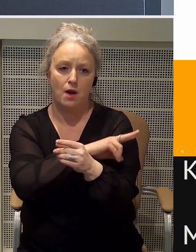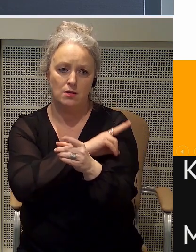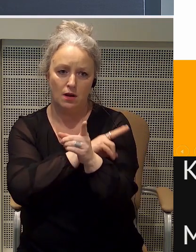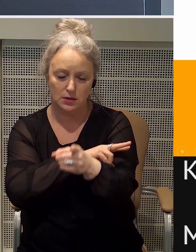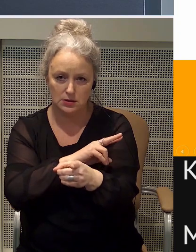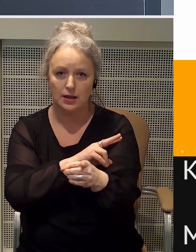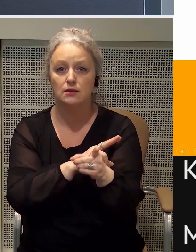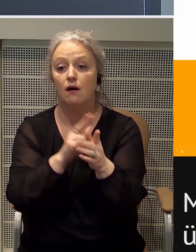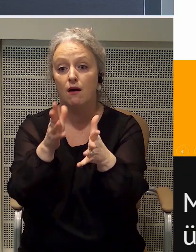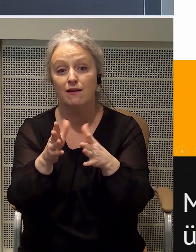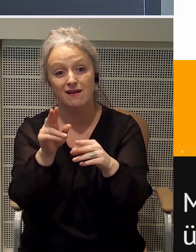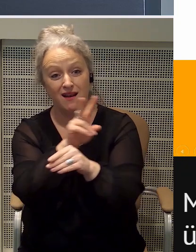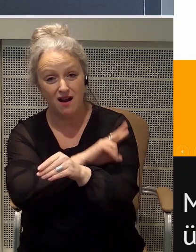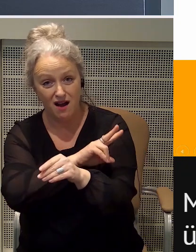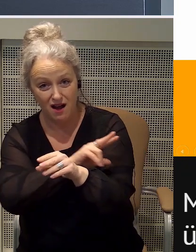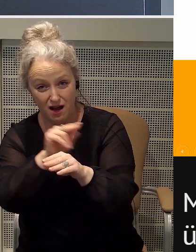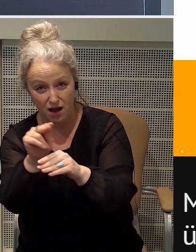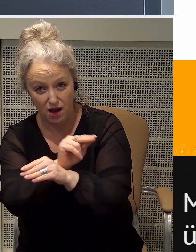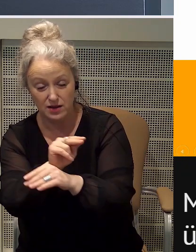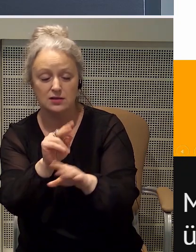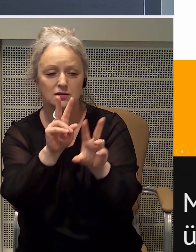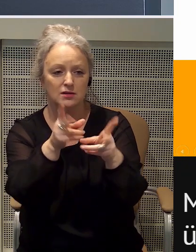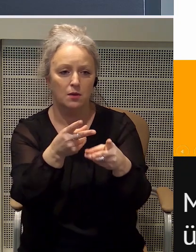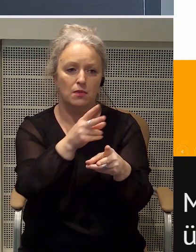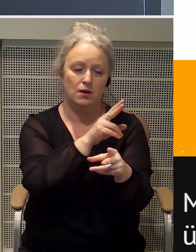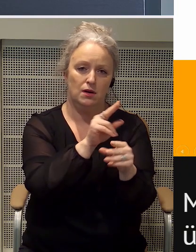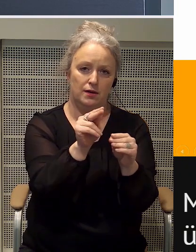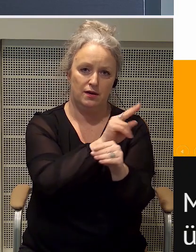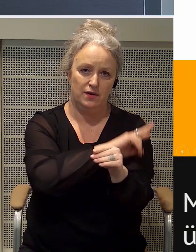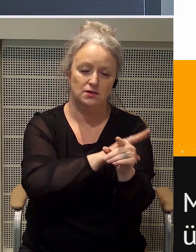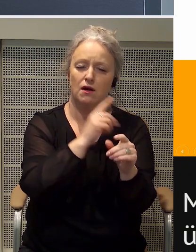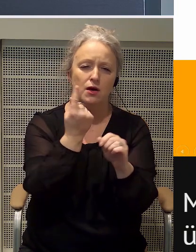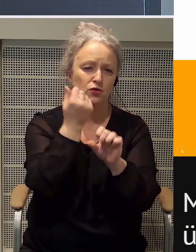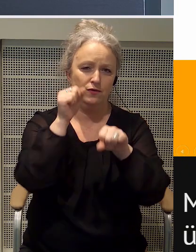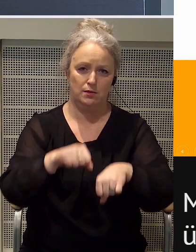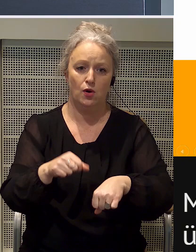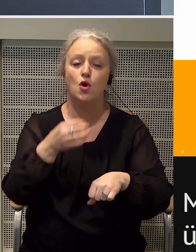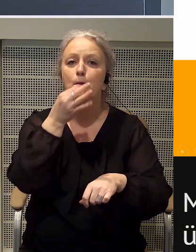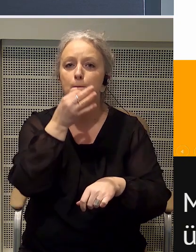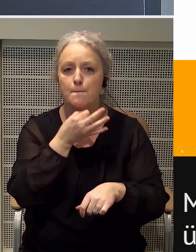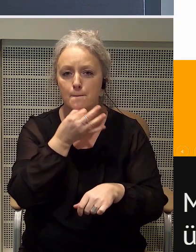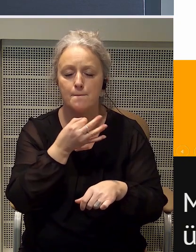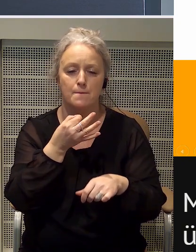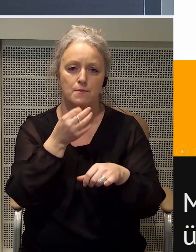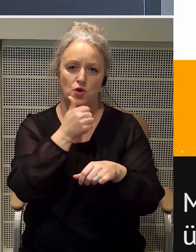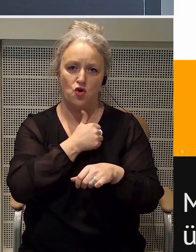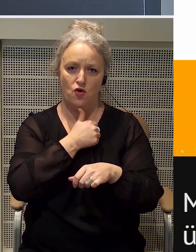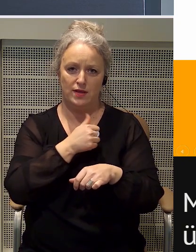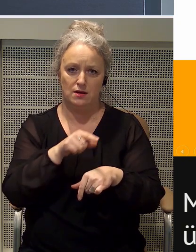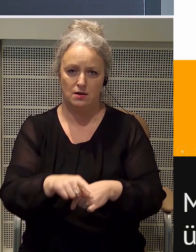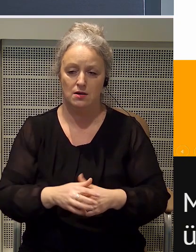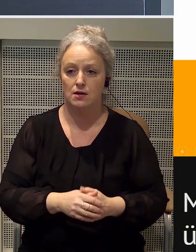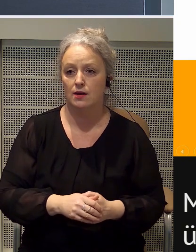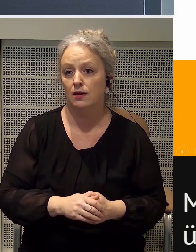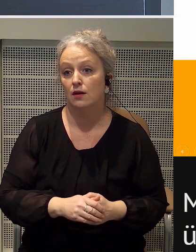see if there was anything else we could do for Kaia, and the only answer we got was